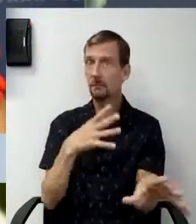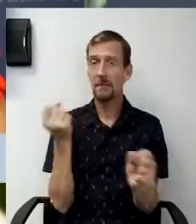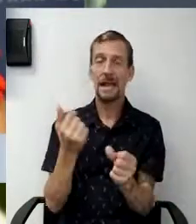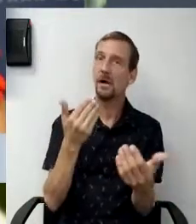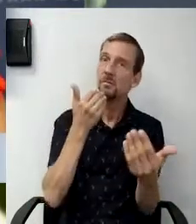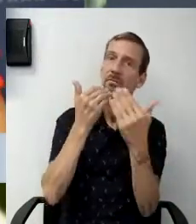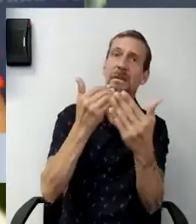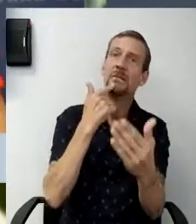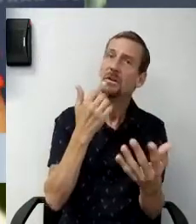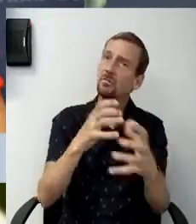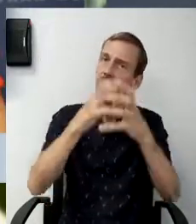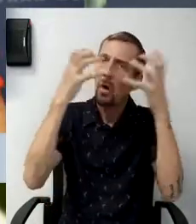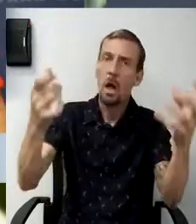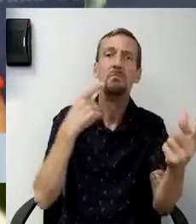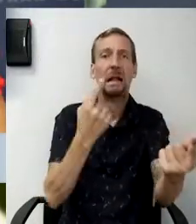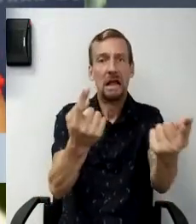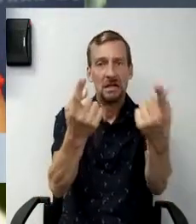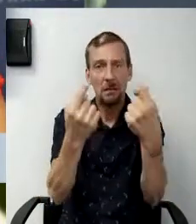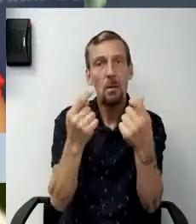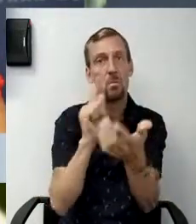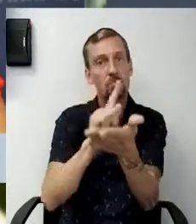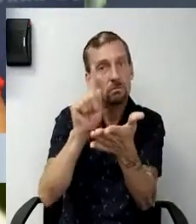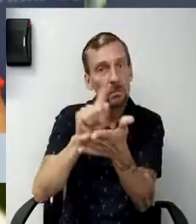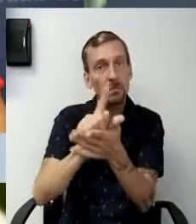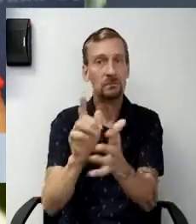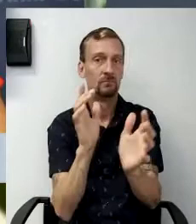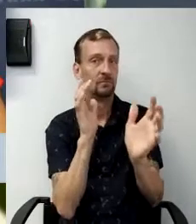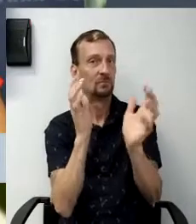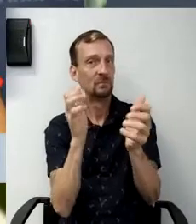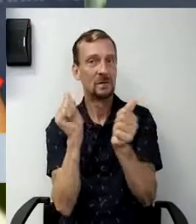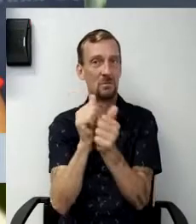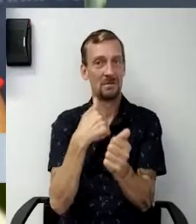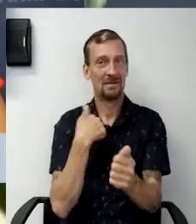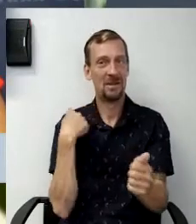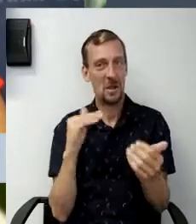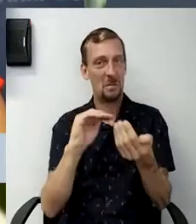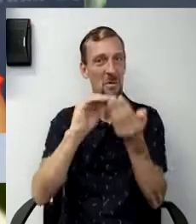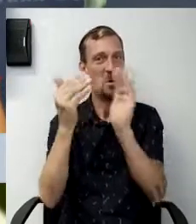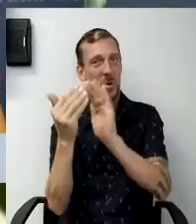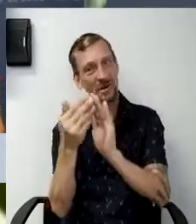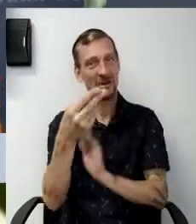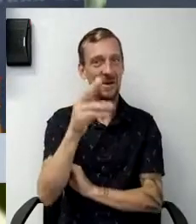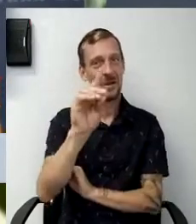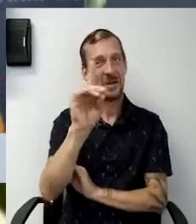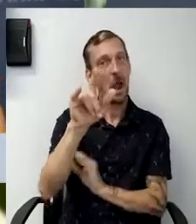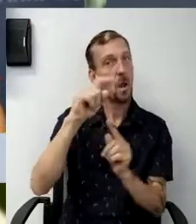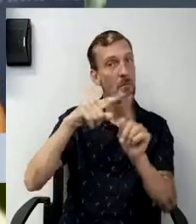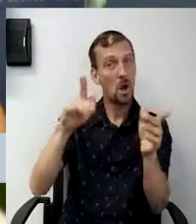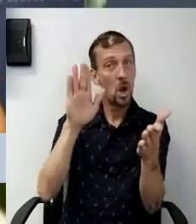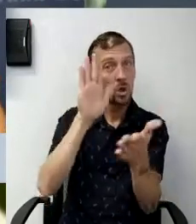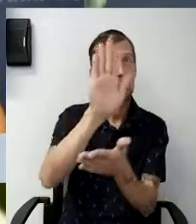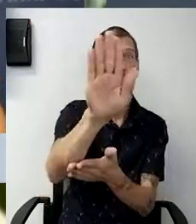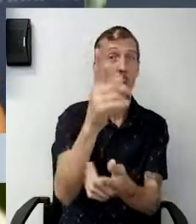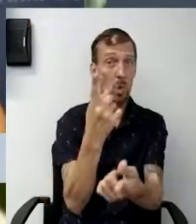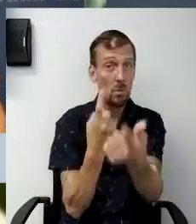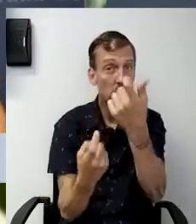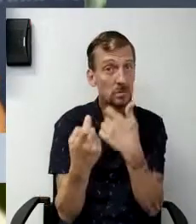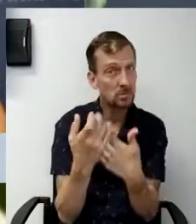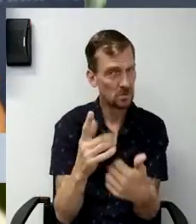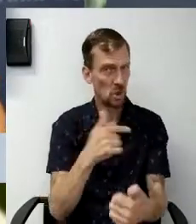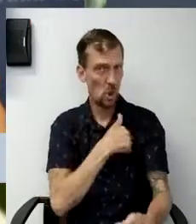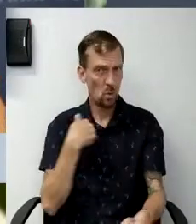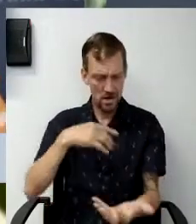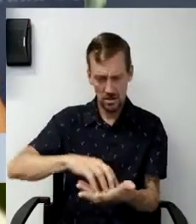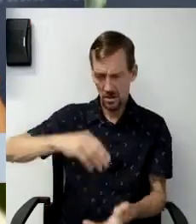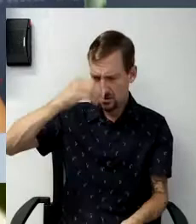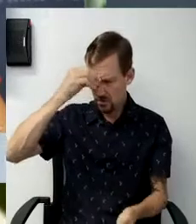so much for joining us for this weekly community huddle. And it's through your questions that we learn what